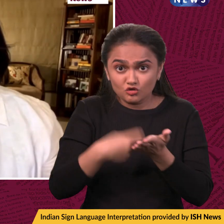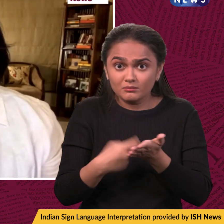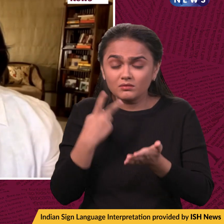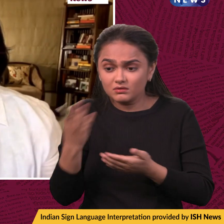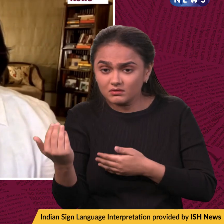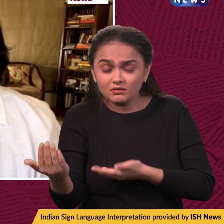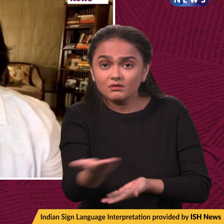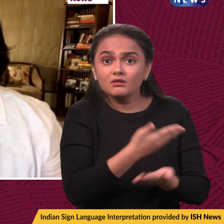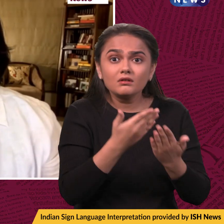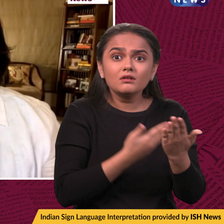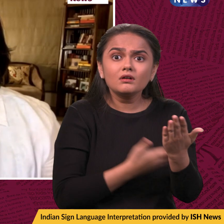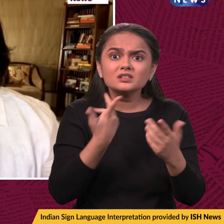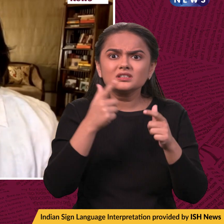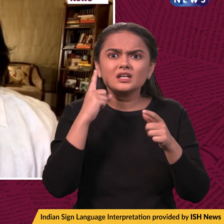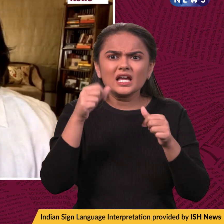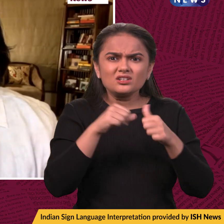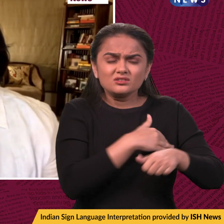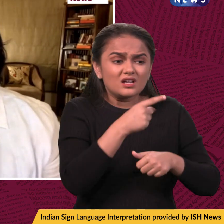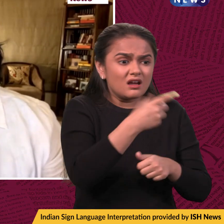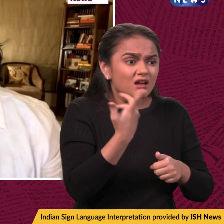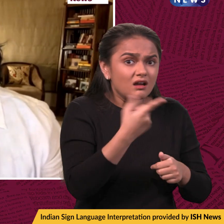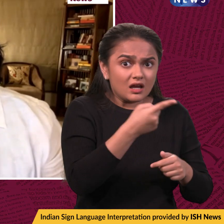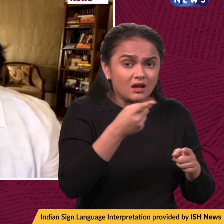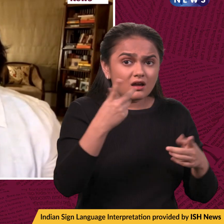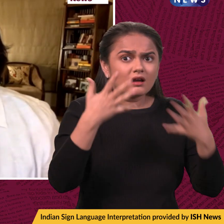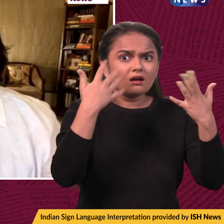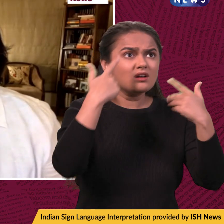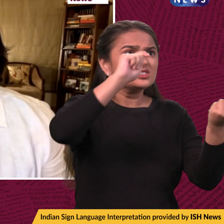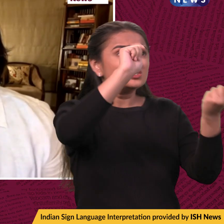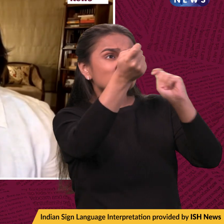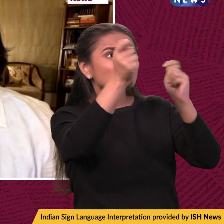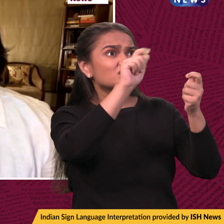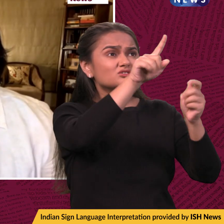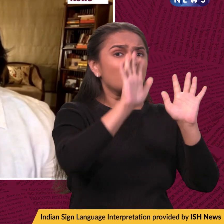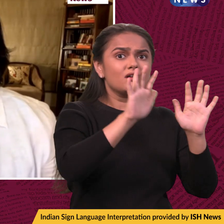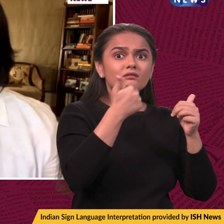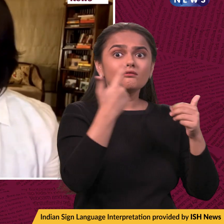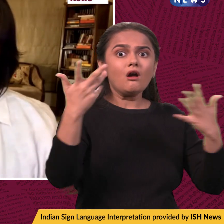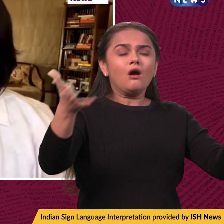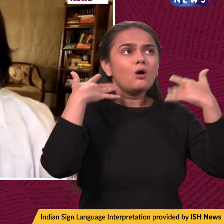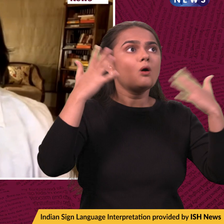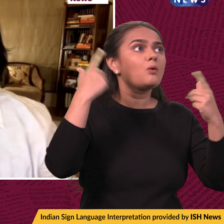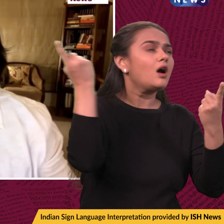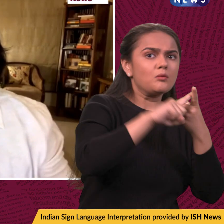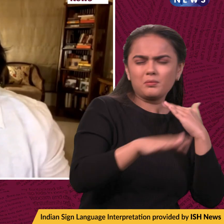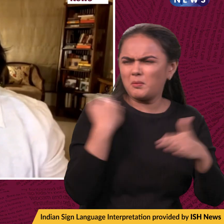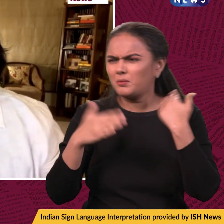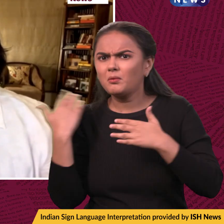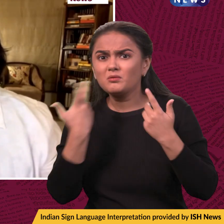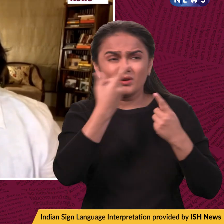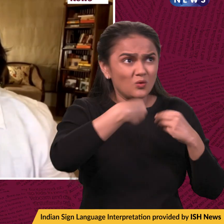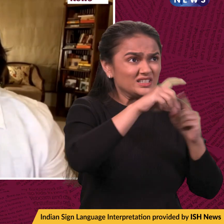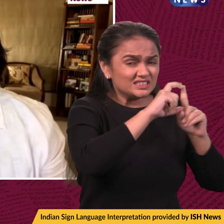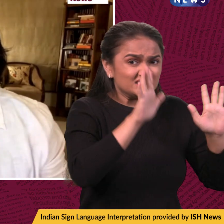the Environment Protection Agency to examine the role of climate change in fueling such storms.